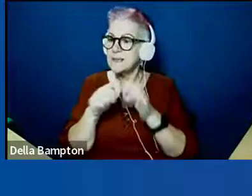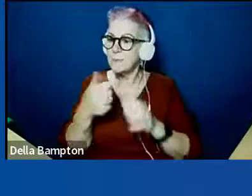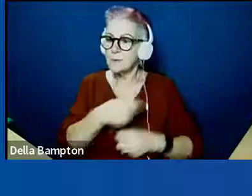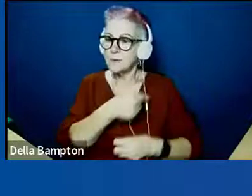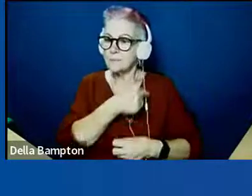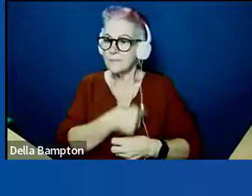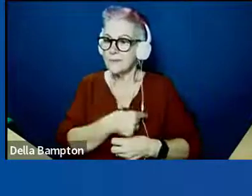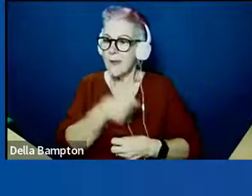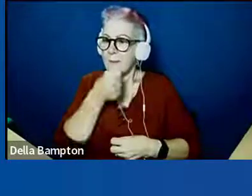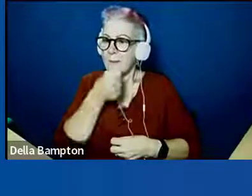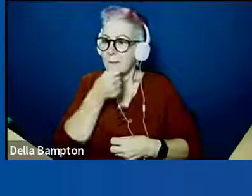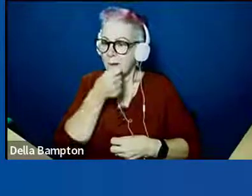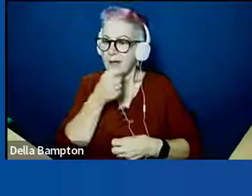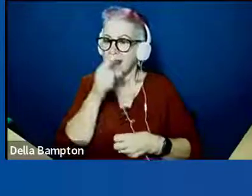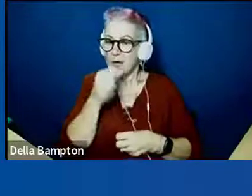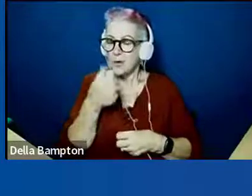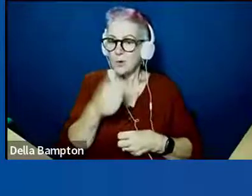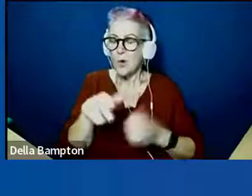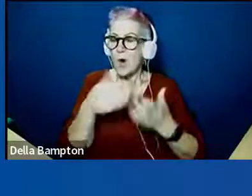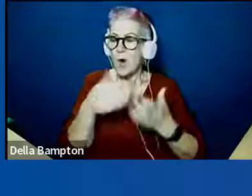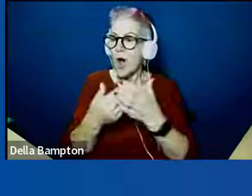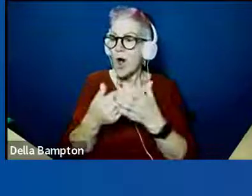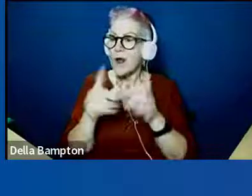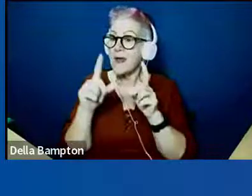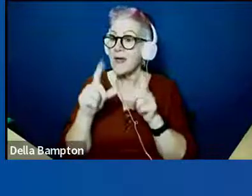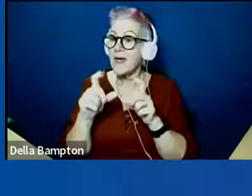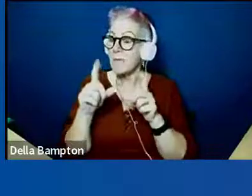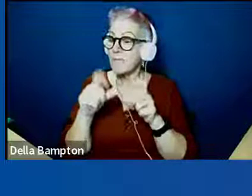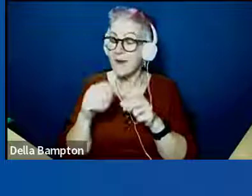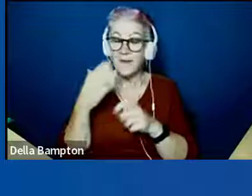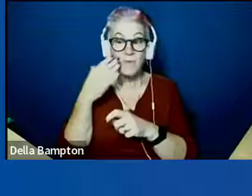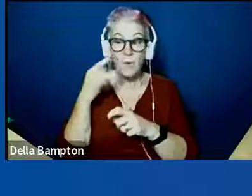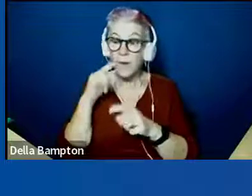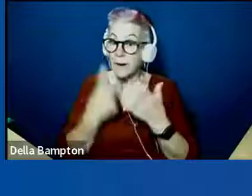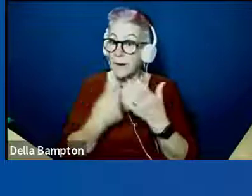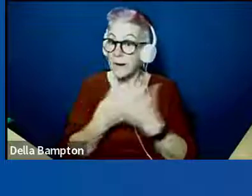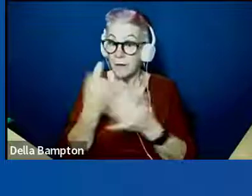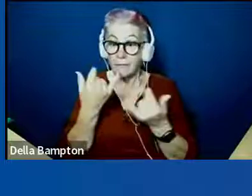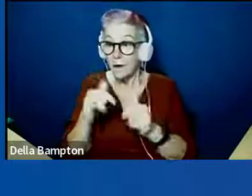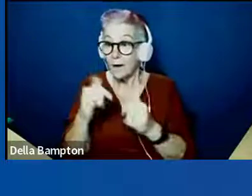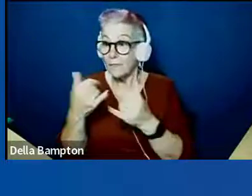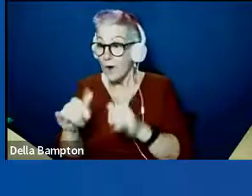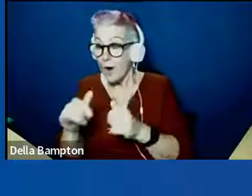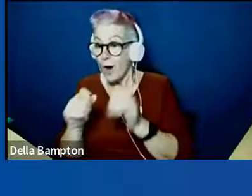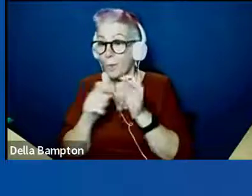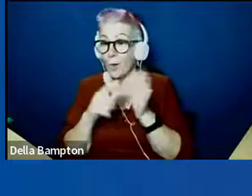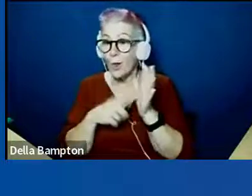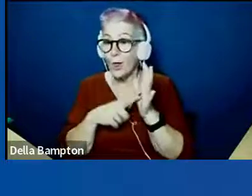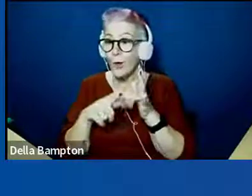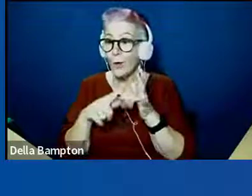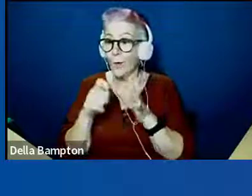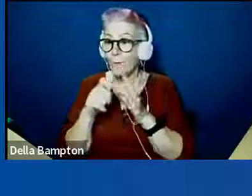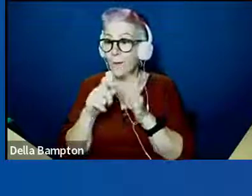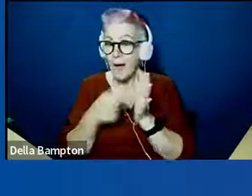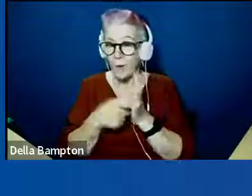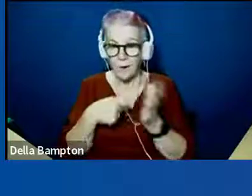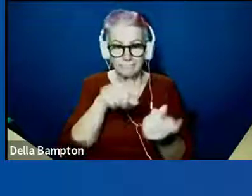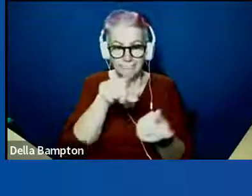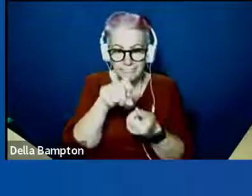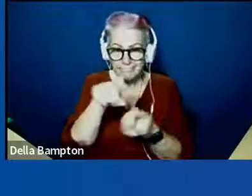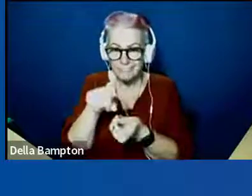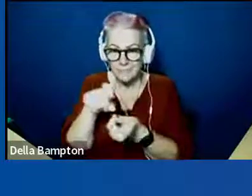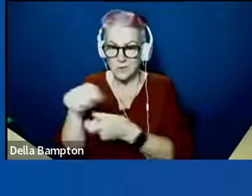conversation that was caught on camera. Even in the bloopers and everything, we captured everything. So that way we could be really clear